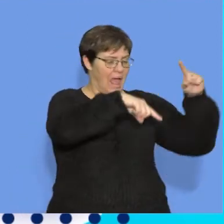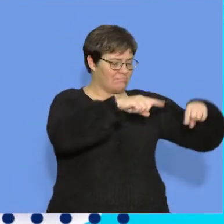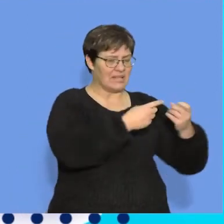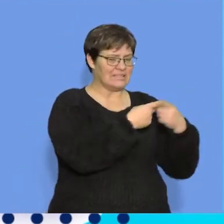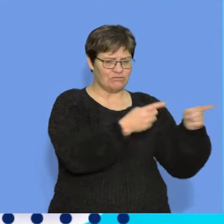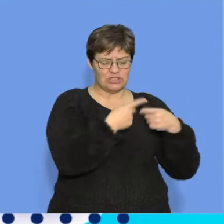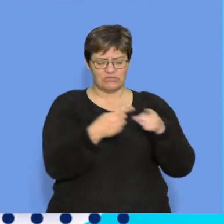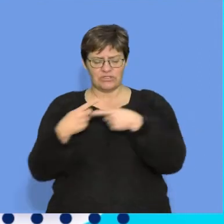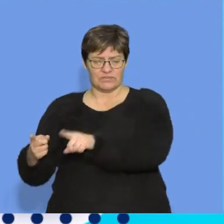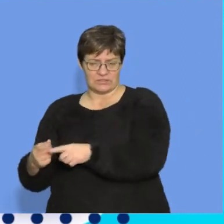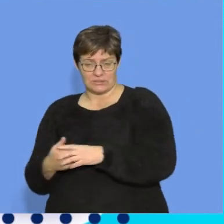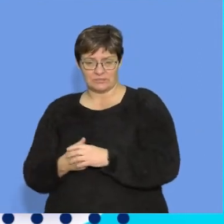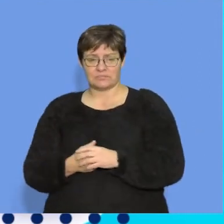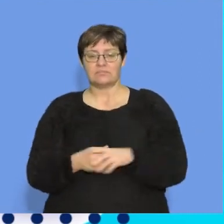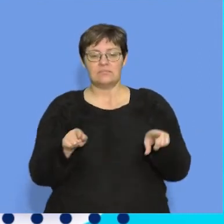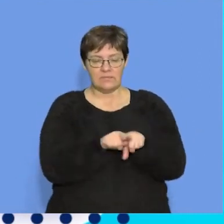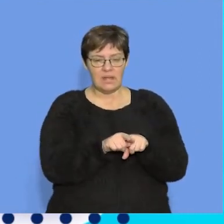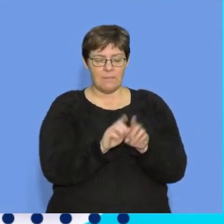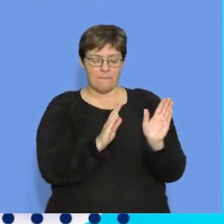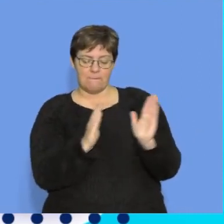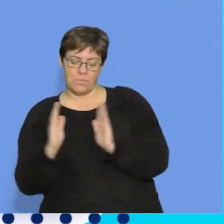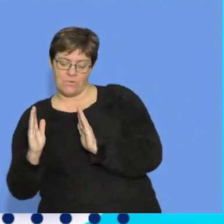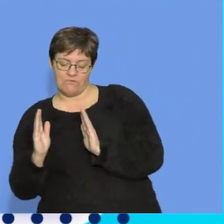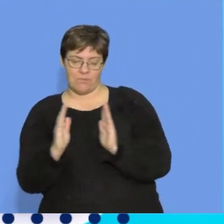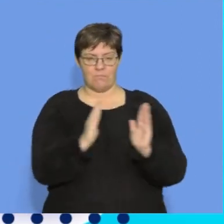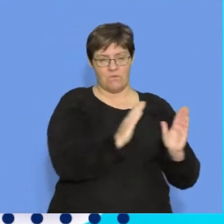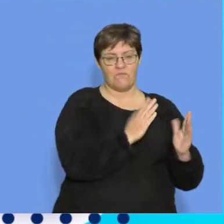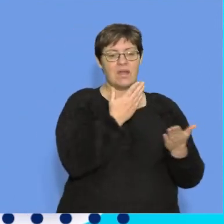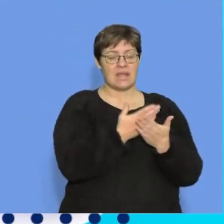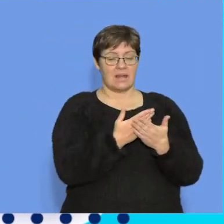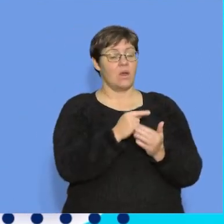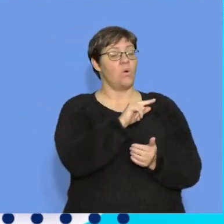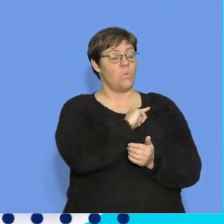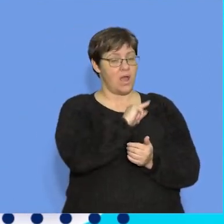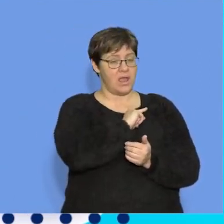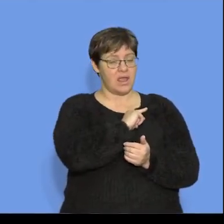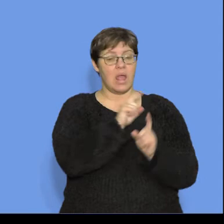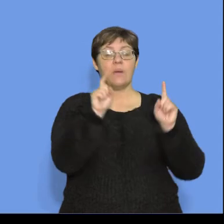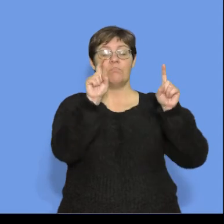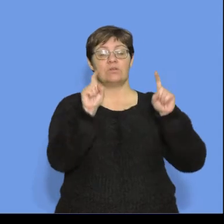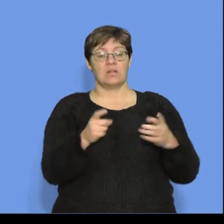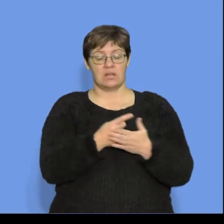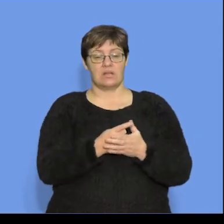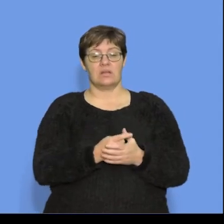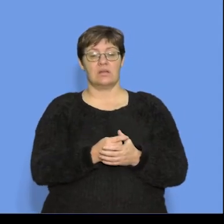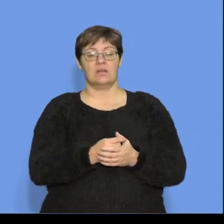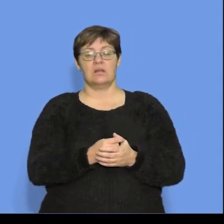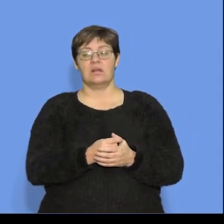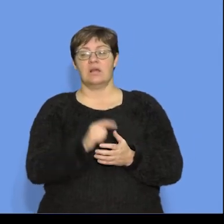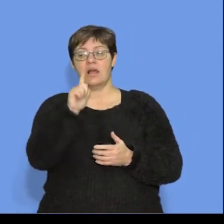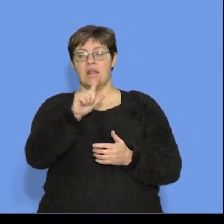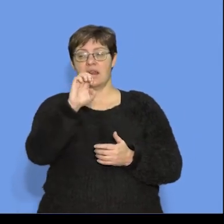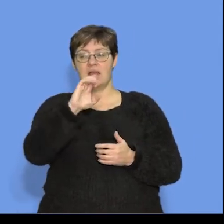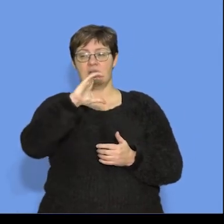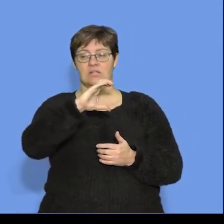amounts. And we can even move the position of the equilibrium because there's a principle called Le Chatelier's principle. And